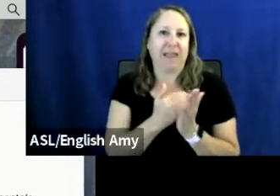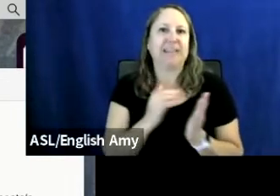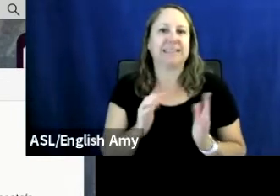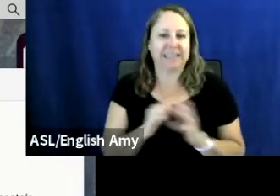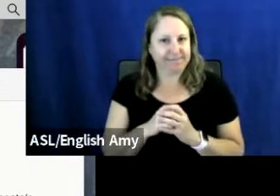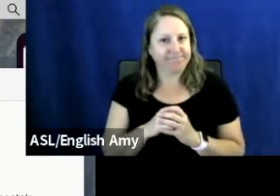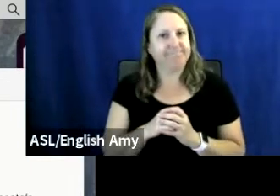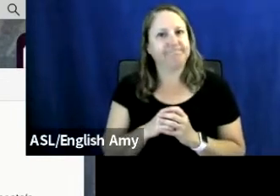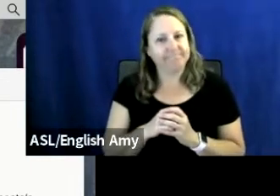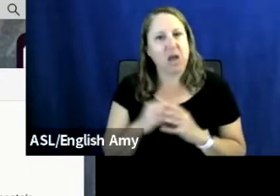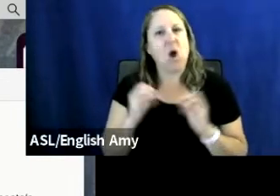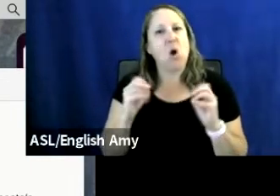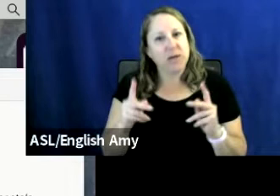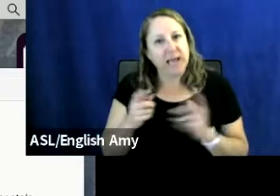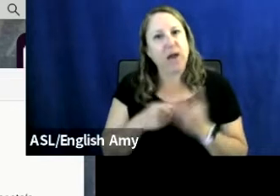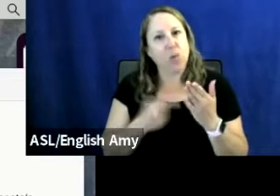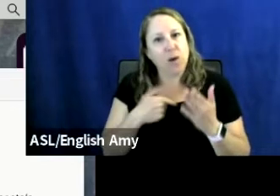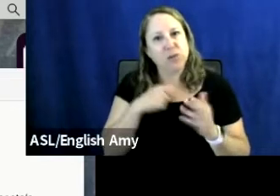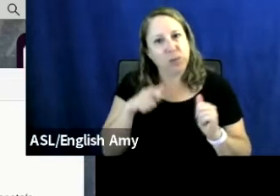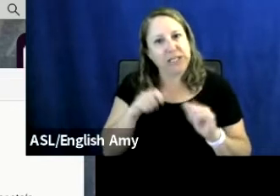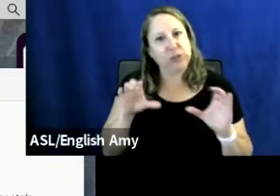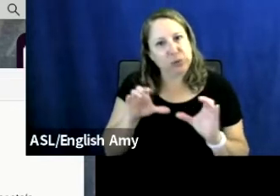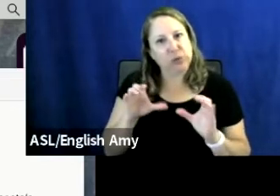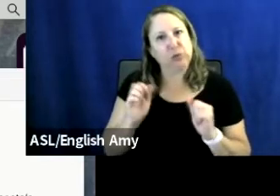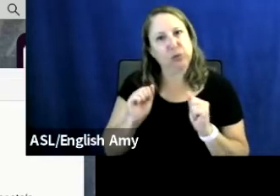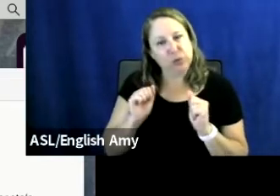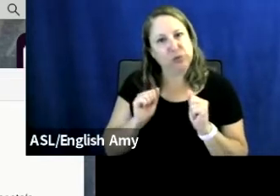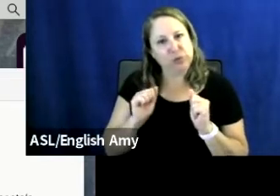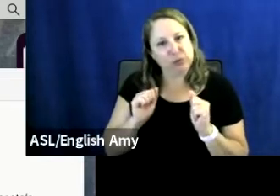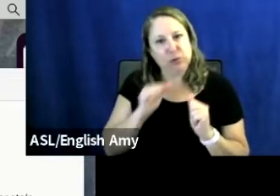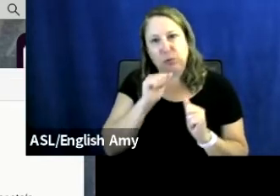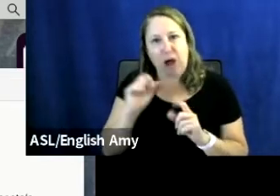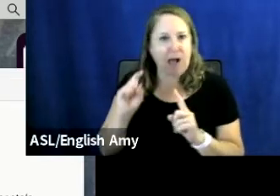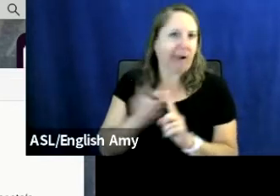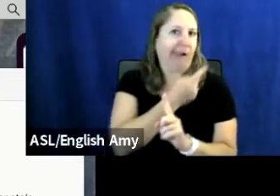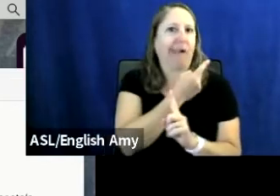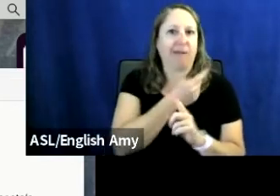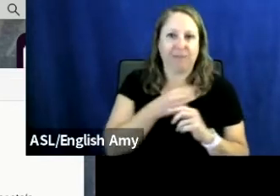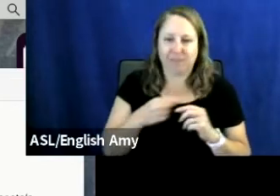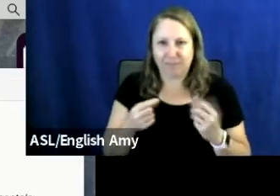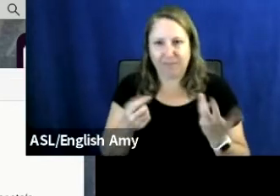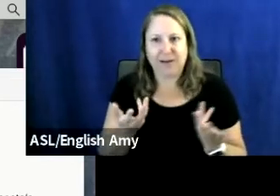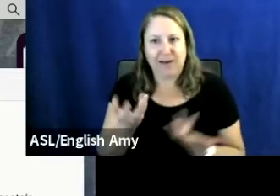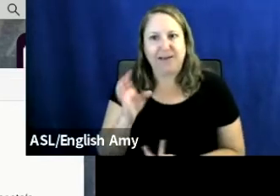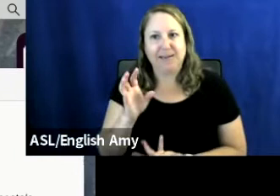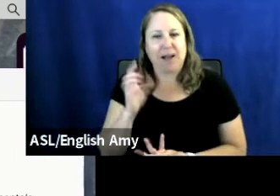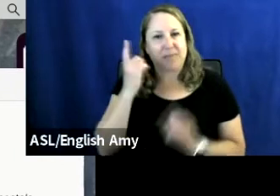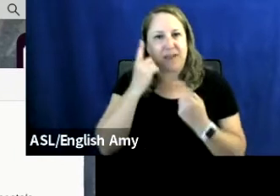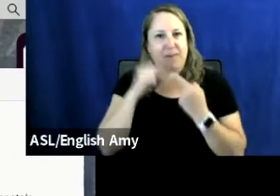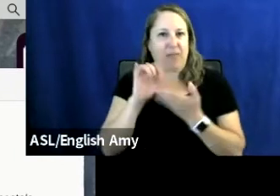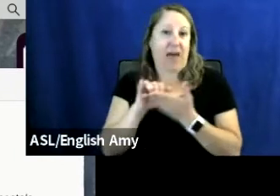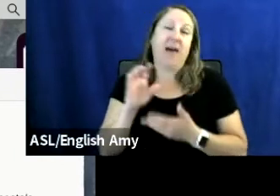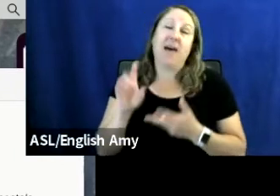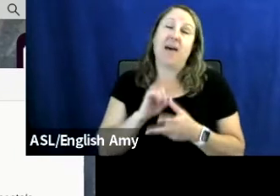like what do we need to do to make sure that we're able to stay on track and not get sidetracked, is a thought that I'm having. And then